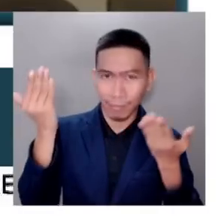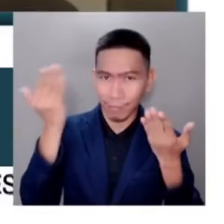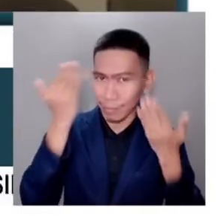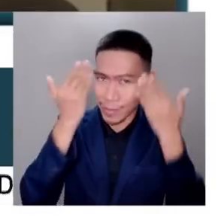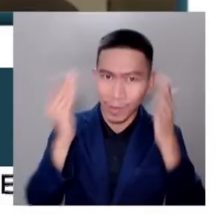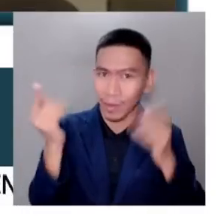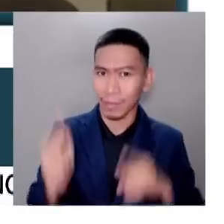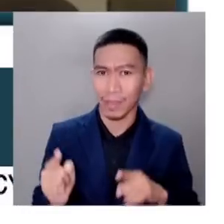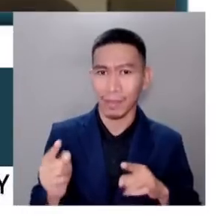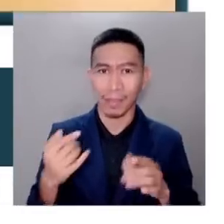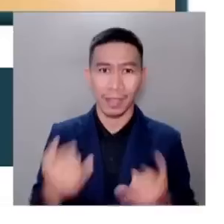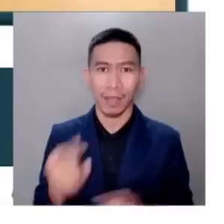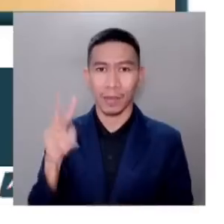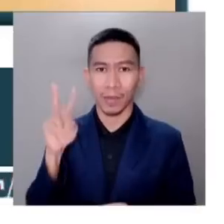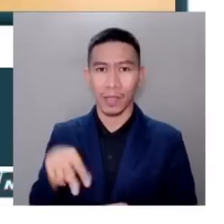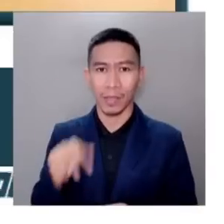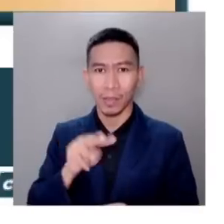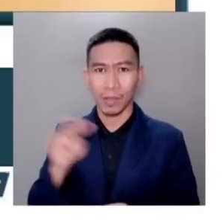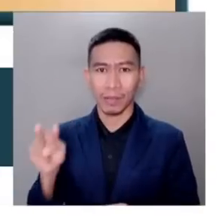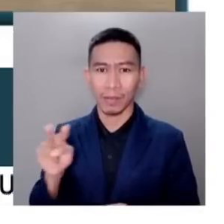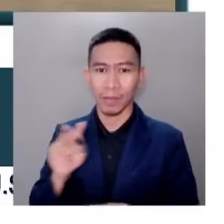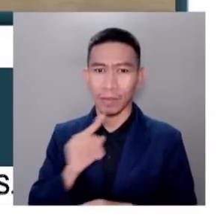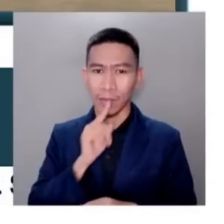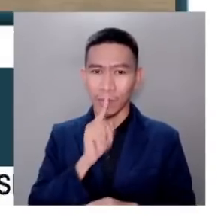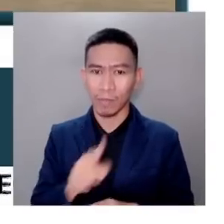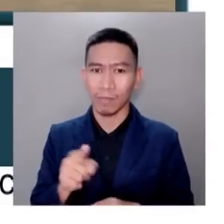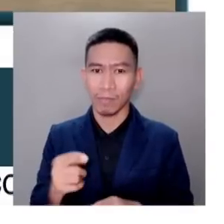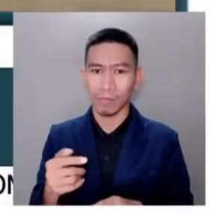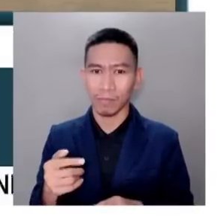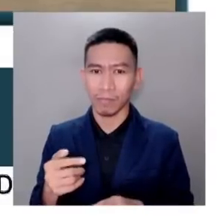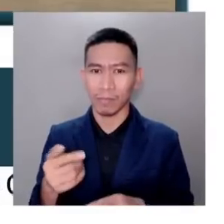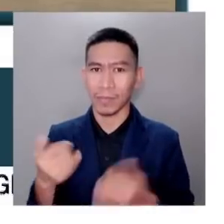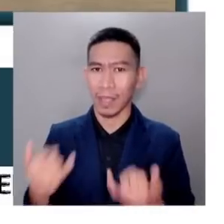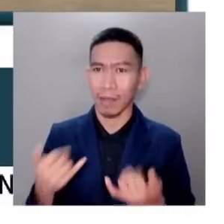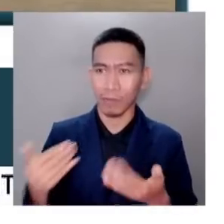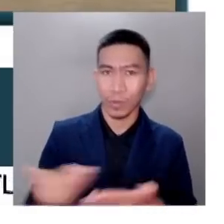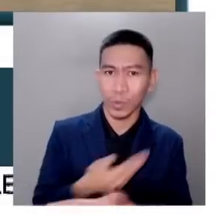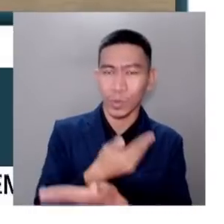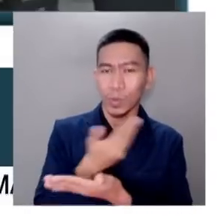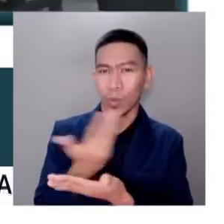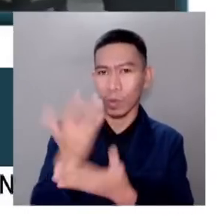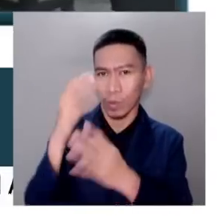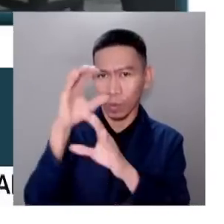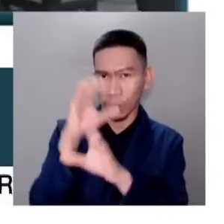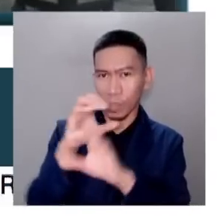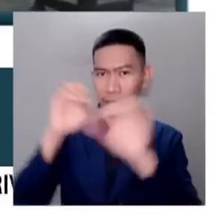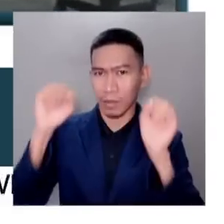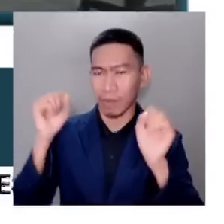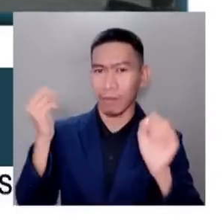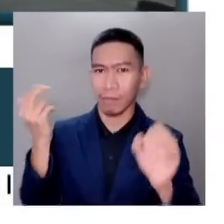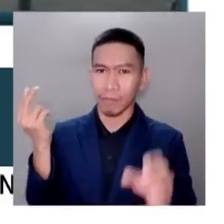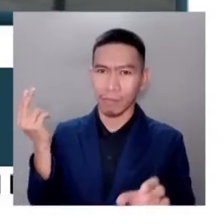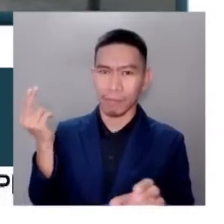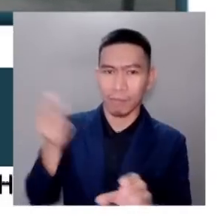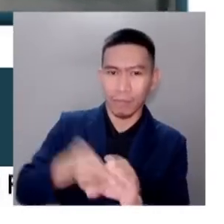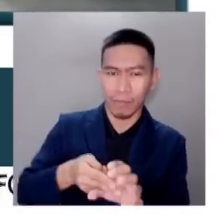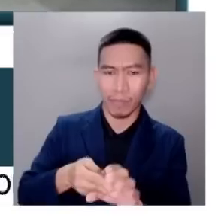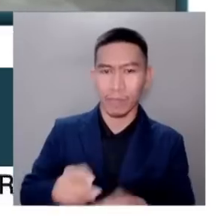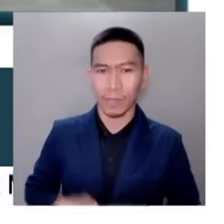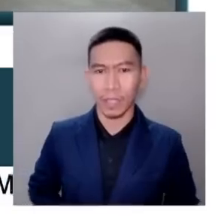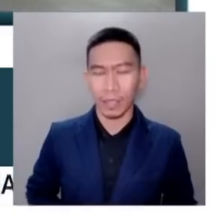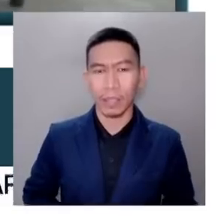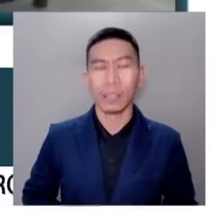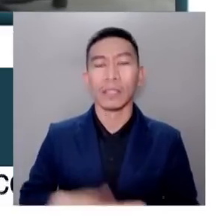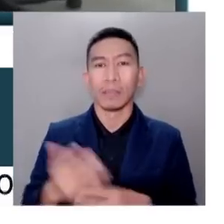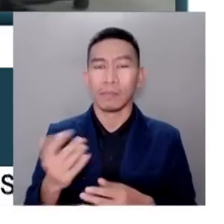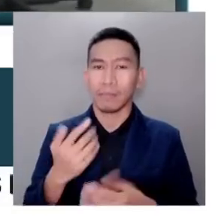2022. We're coming up 2 days before a new administration comes in. And you heard me say this in the press